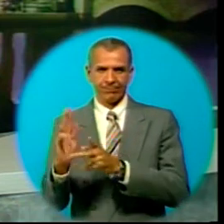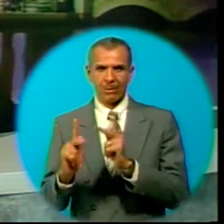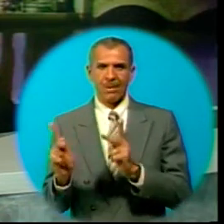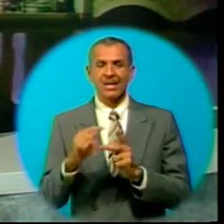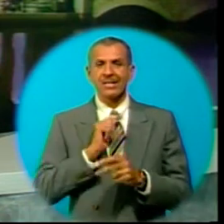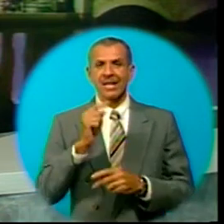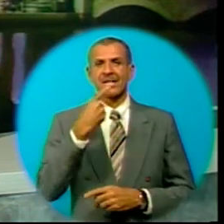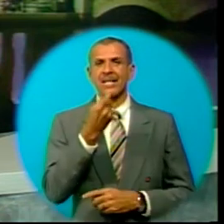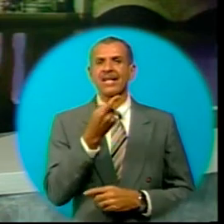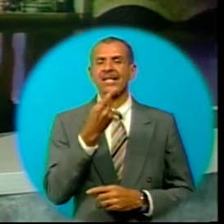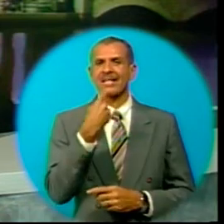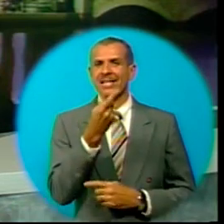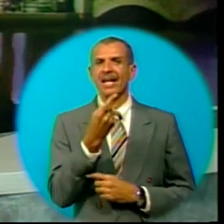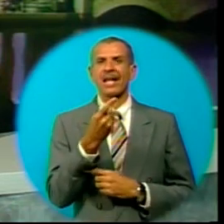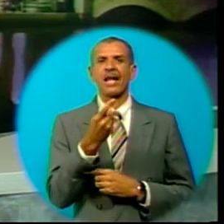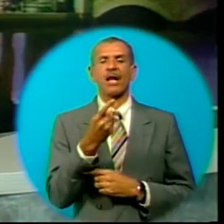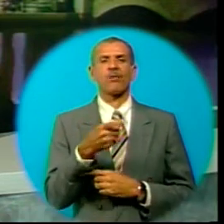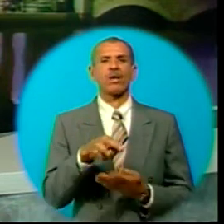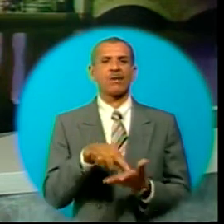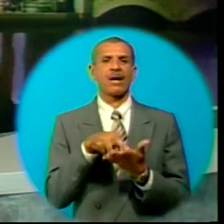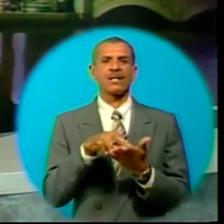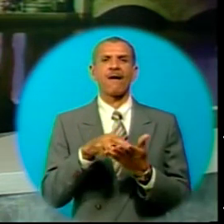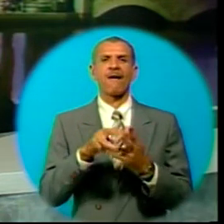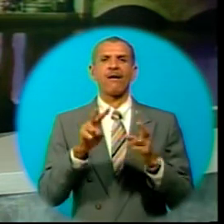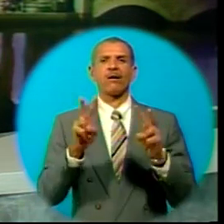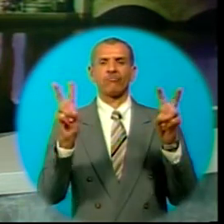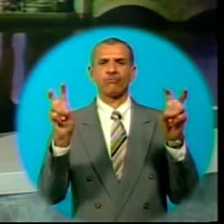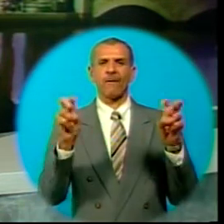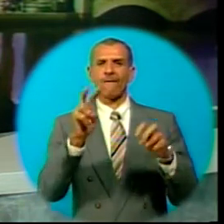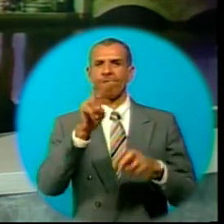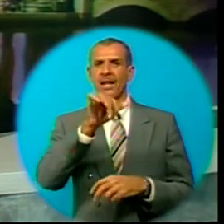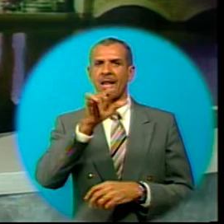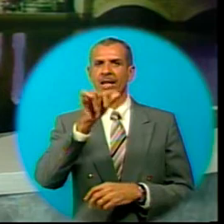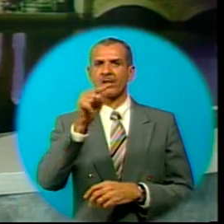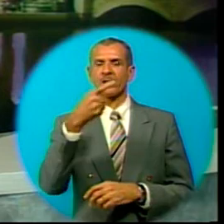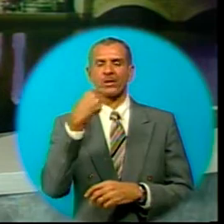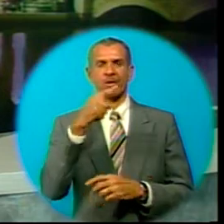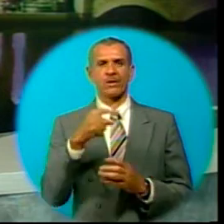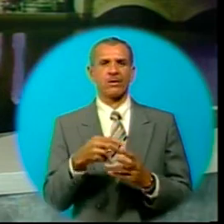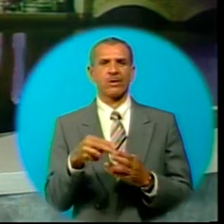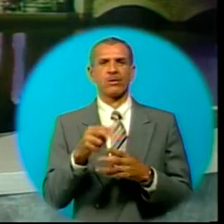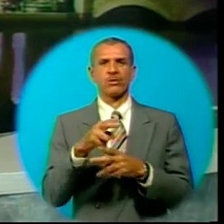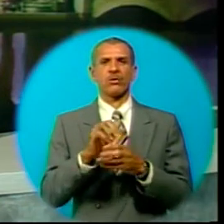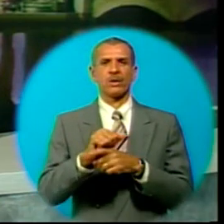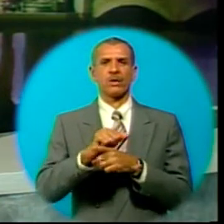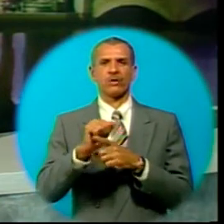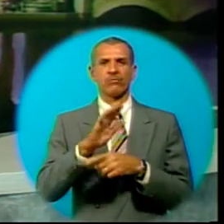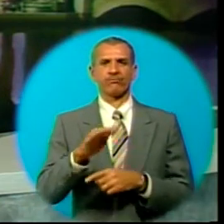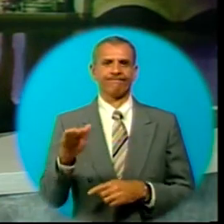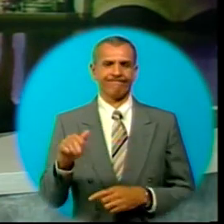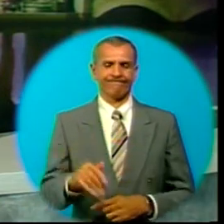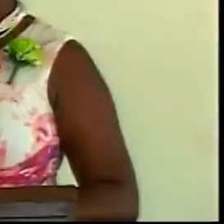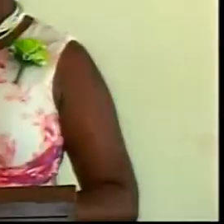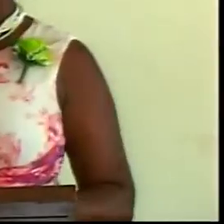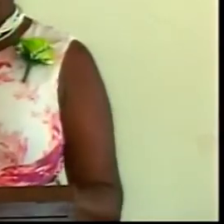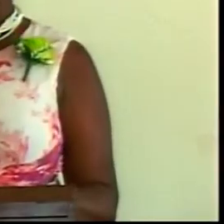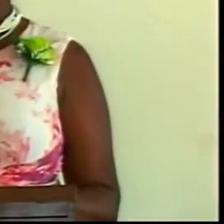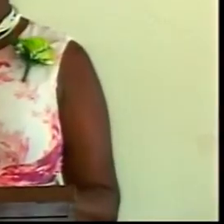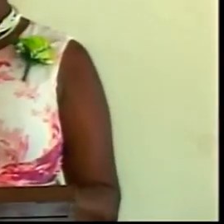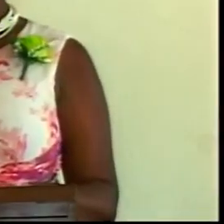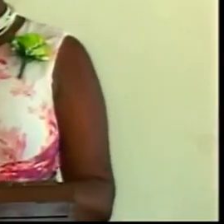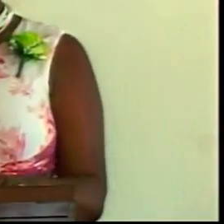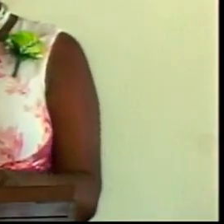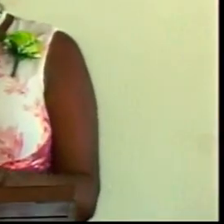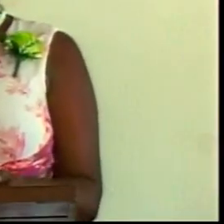the adage, "It takes a village to raise a child," is still relevant despite Barbados's development. Back in that day, you didn't